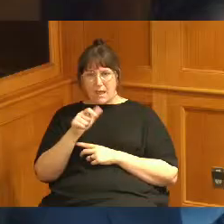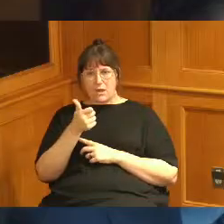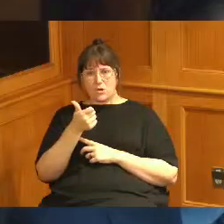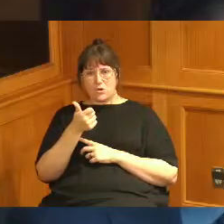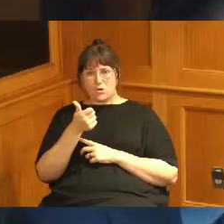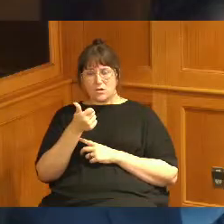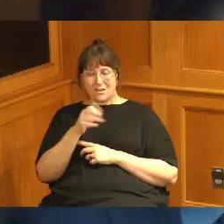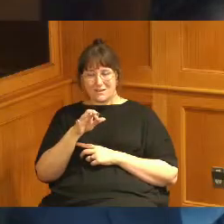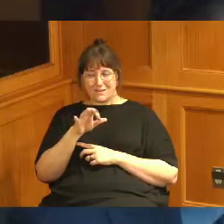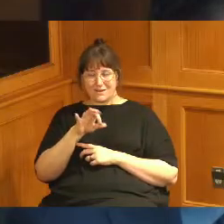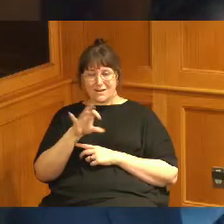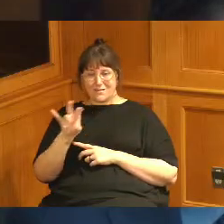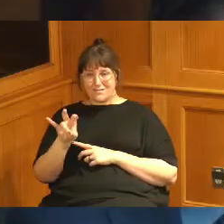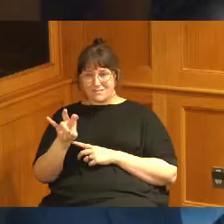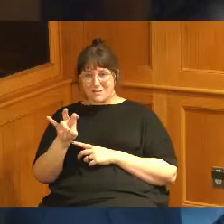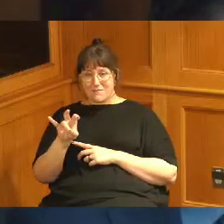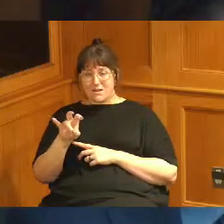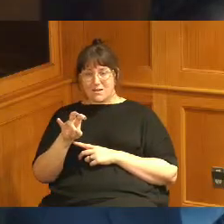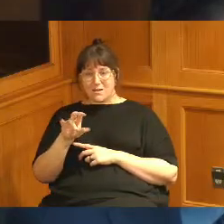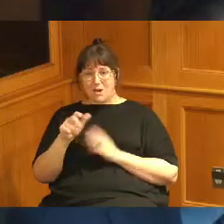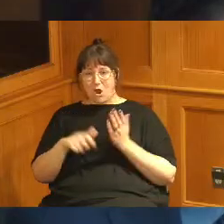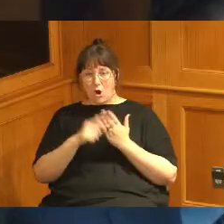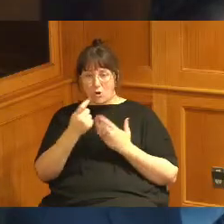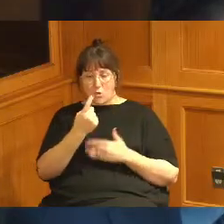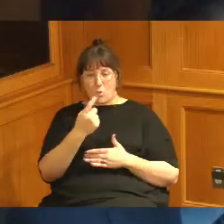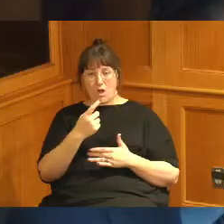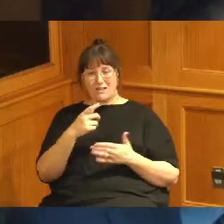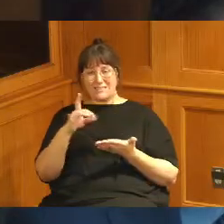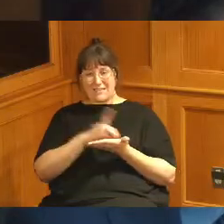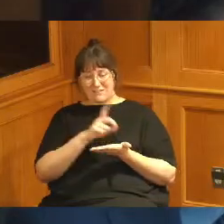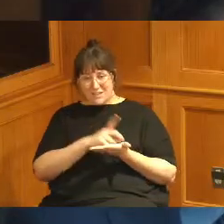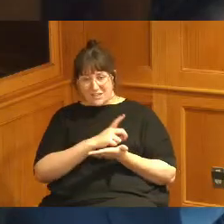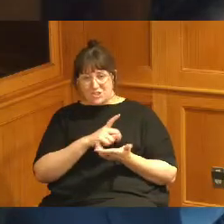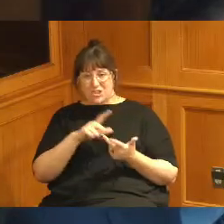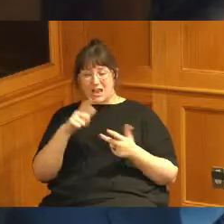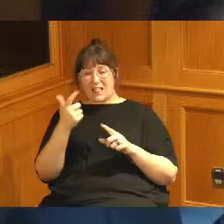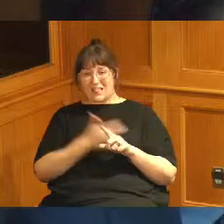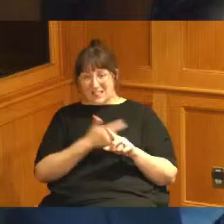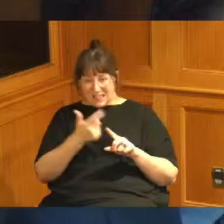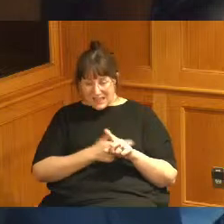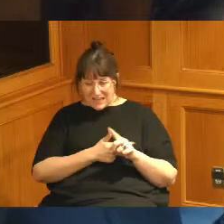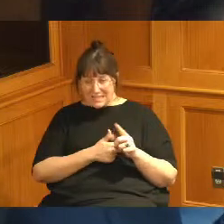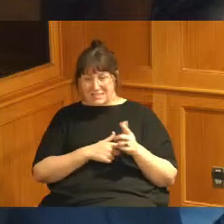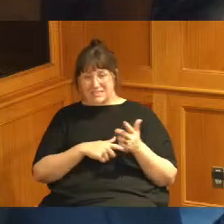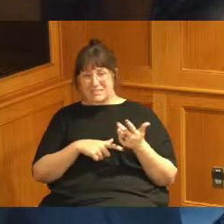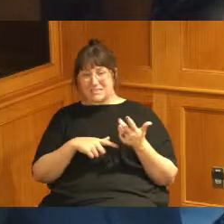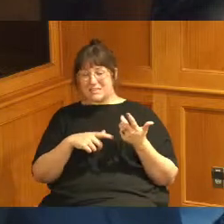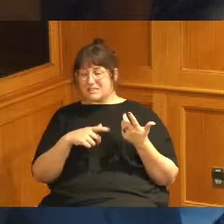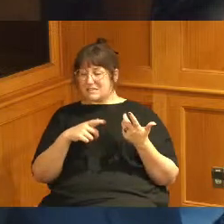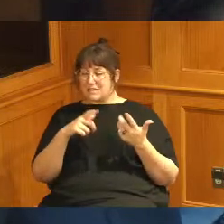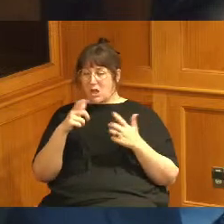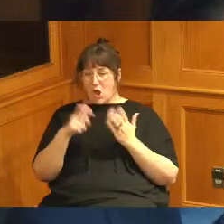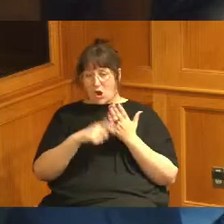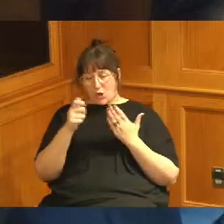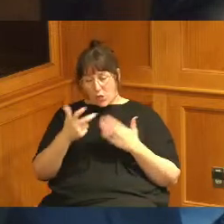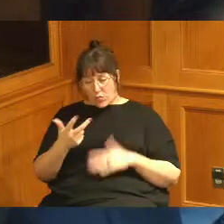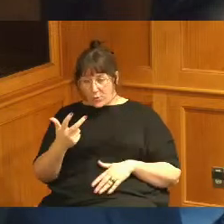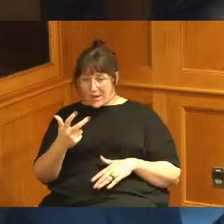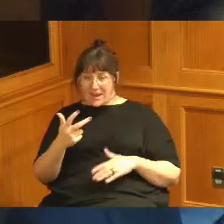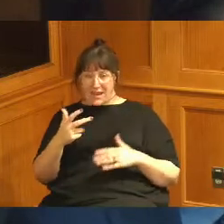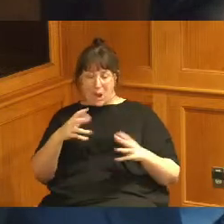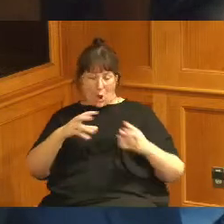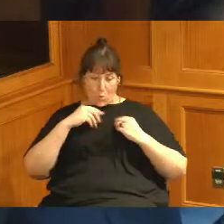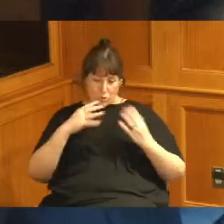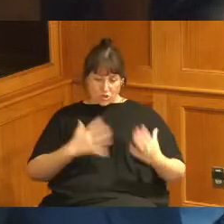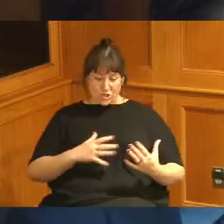1997, you got to deal with Article 1, definitions. You got Article 2, lease premises. You got to deal with Article 3, ownership